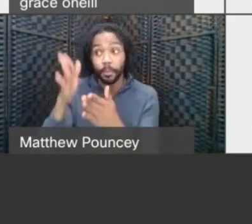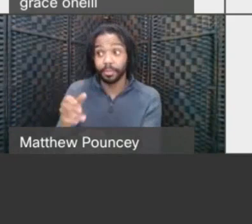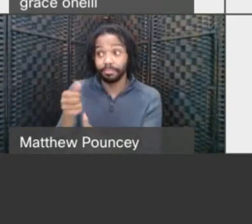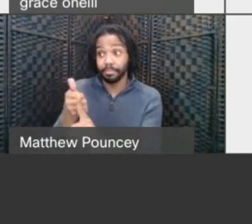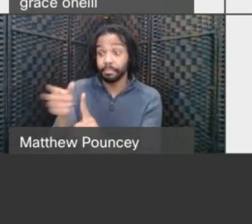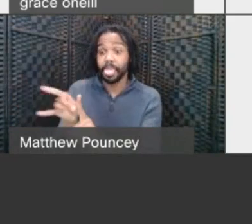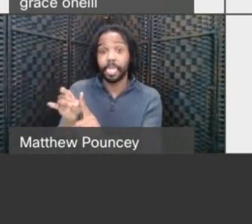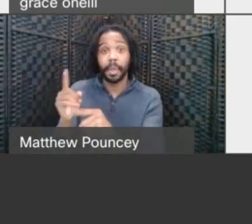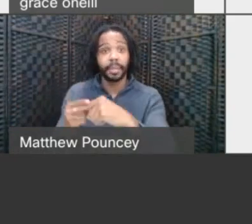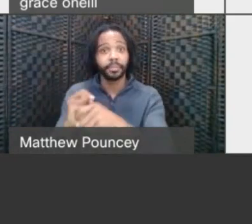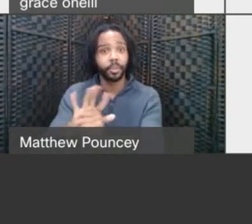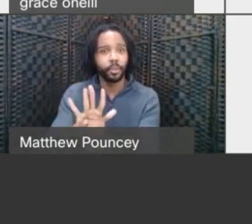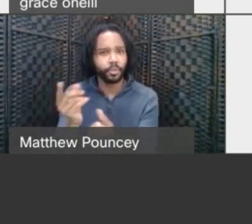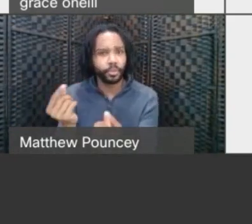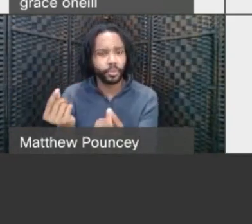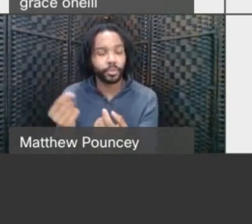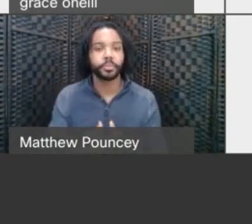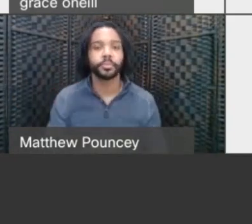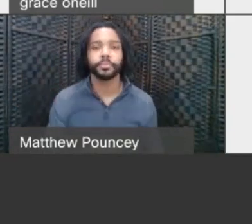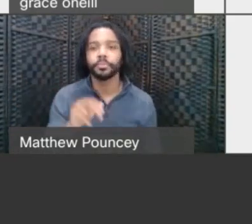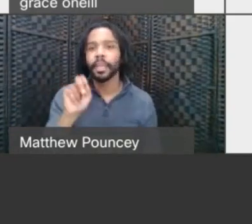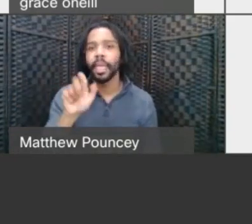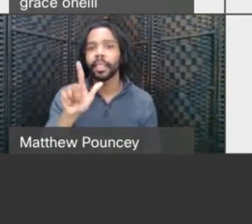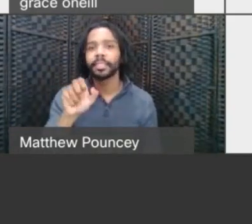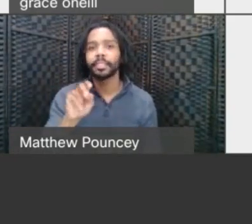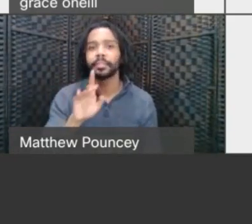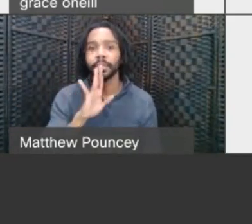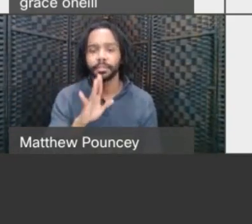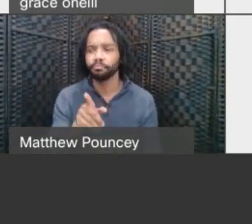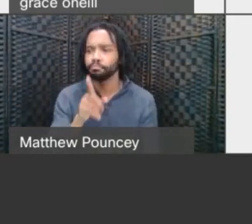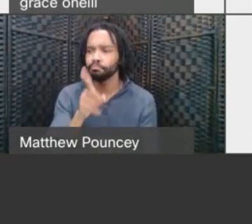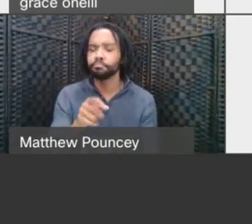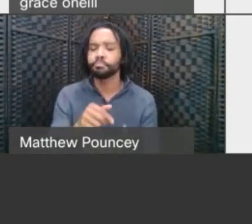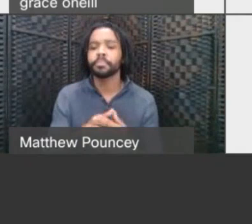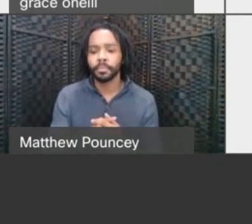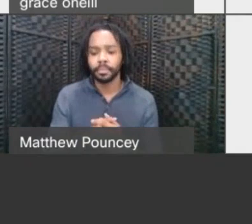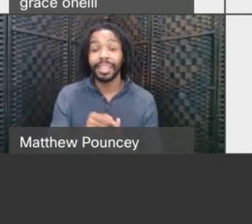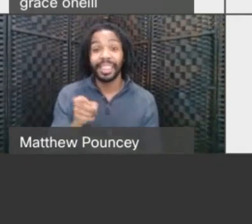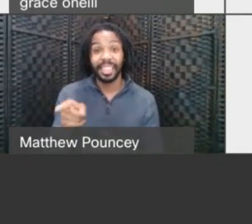Sure. So this question is answered on